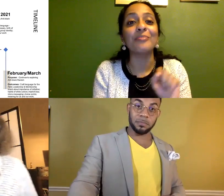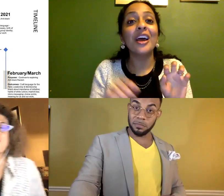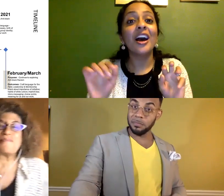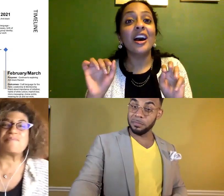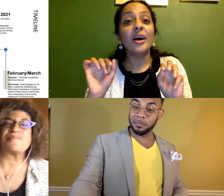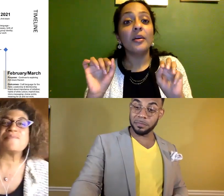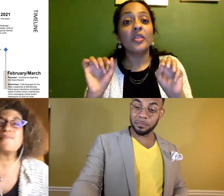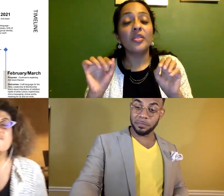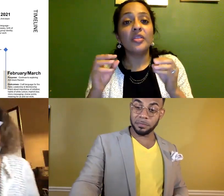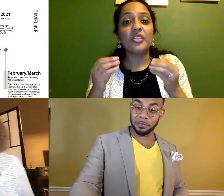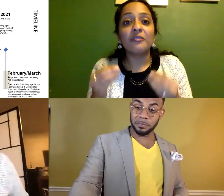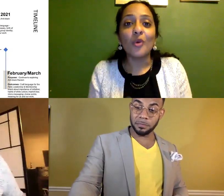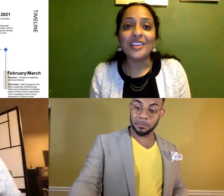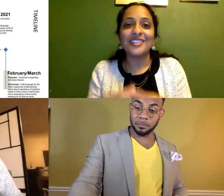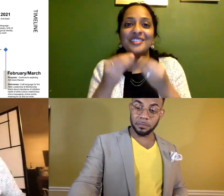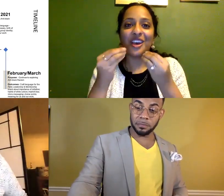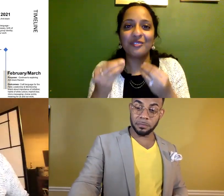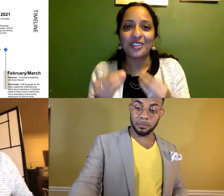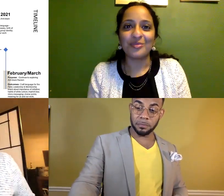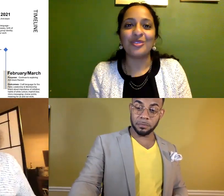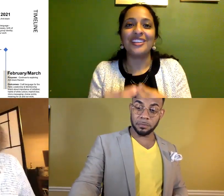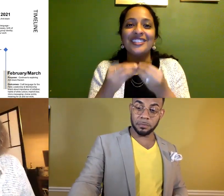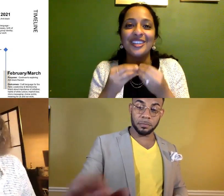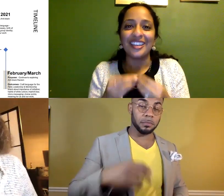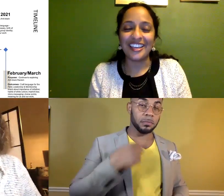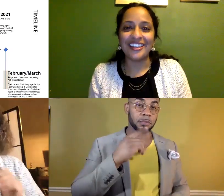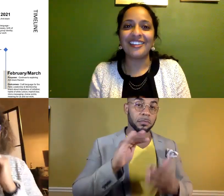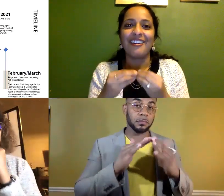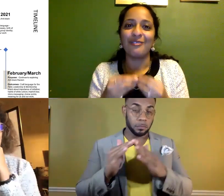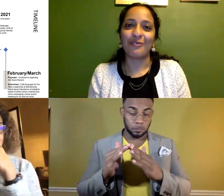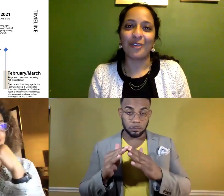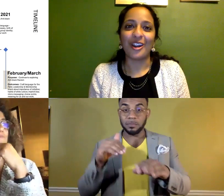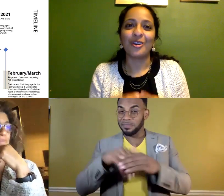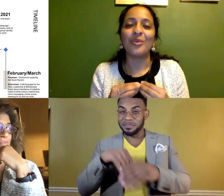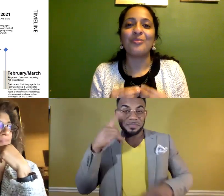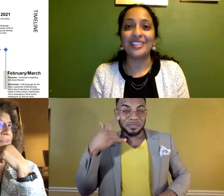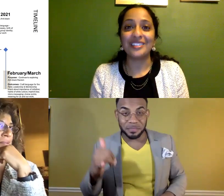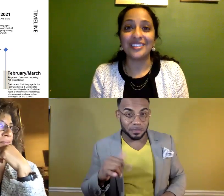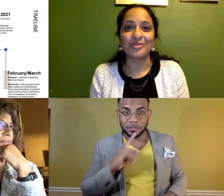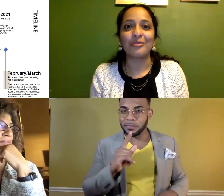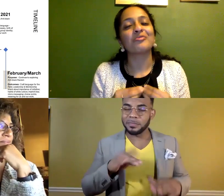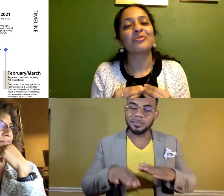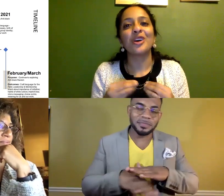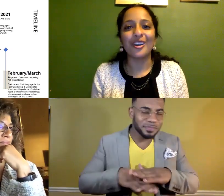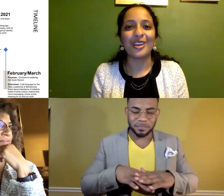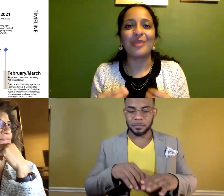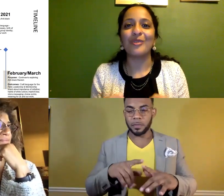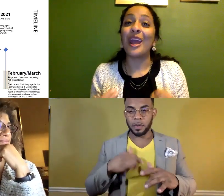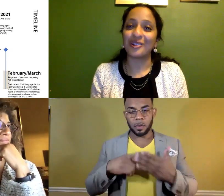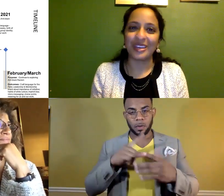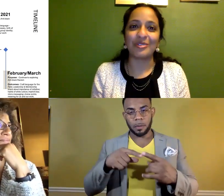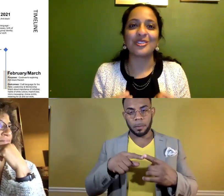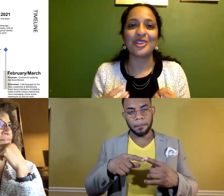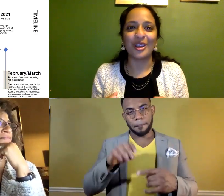Saturday. The voices of communities in California are the basis, right? When we're talking